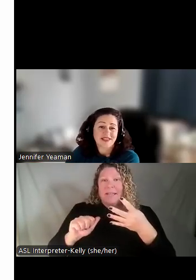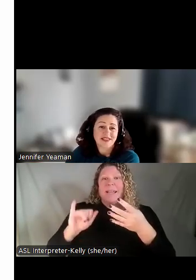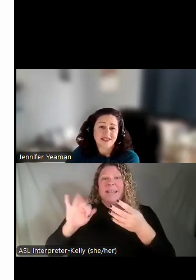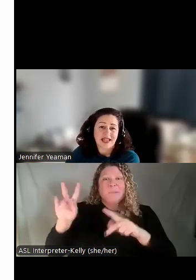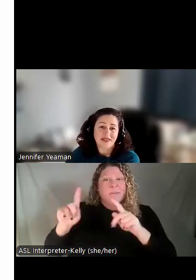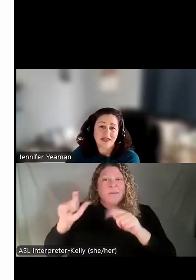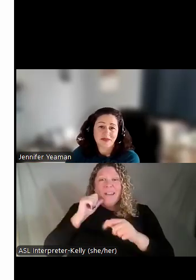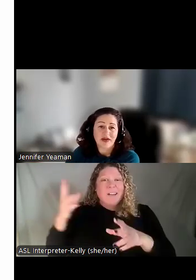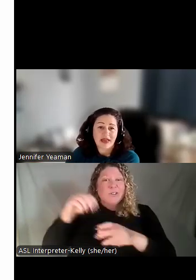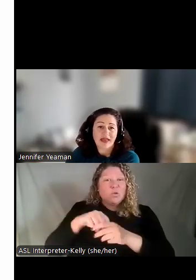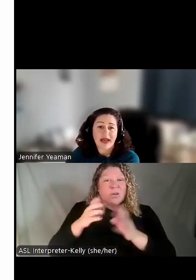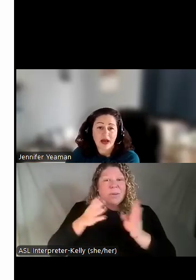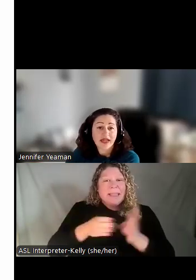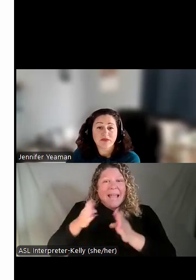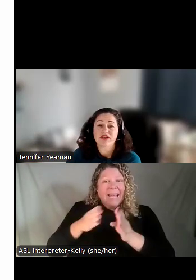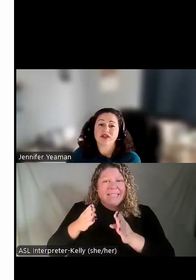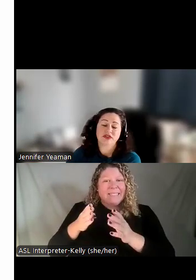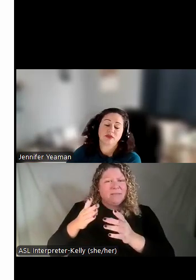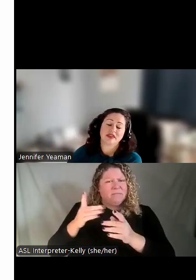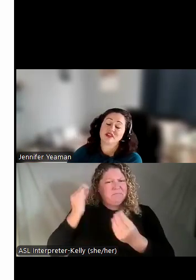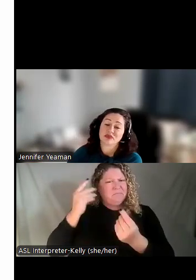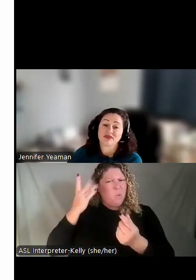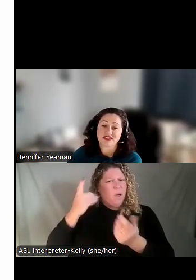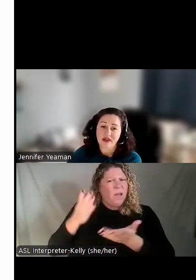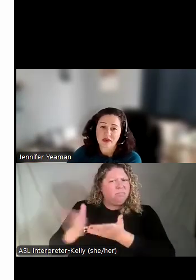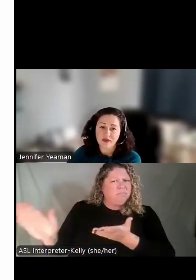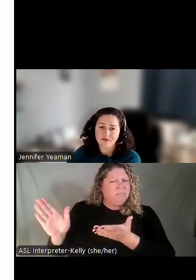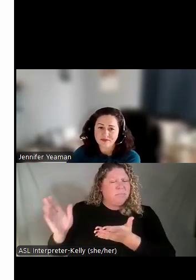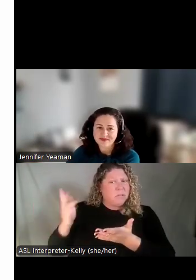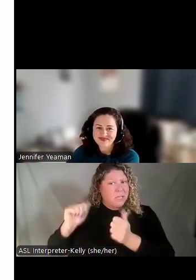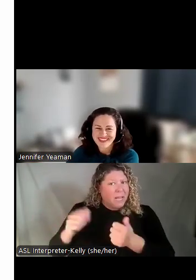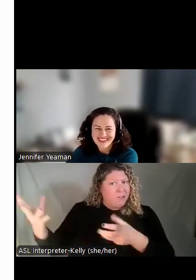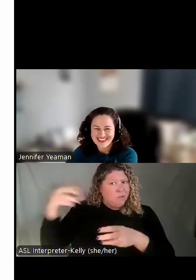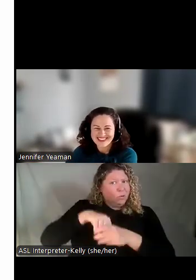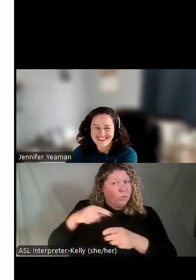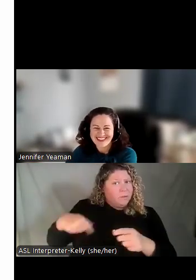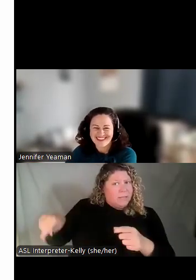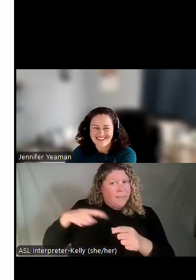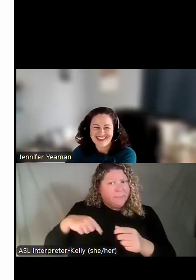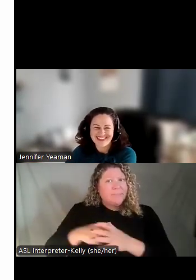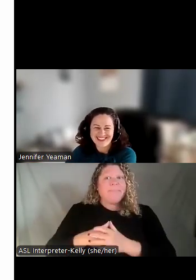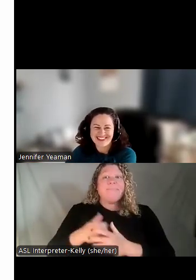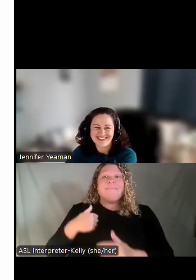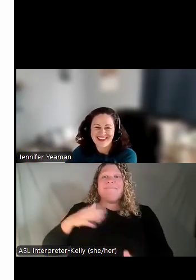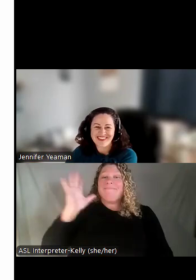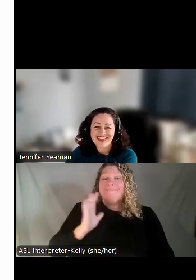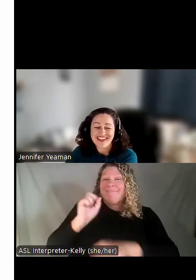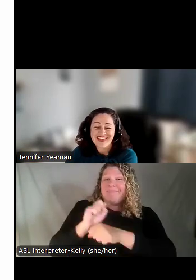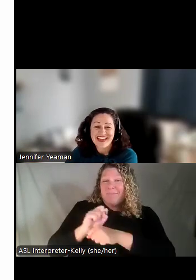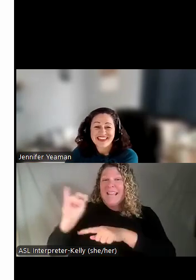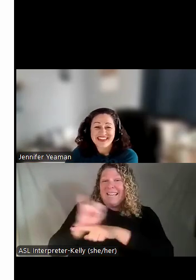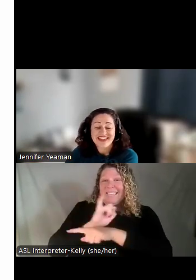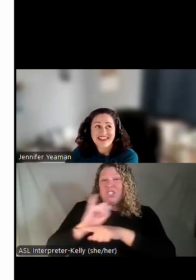planning phases and think about how they can be included within the improvement cycle. I used to work in an industrial